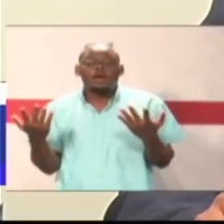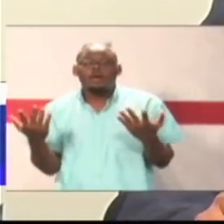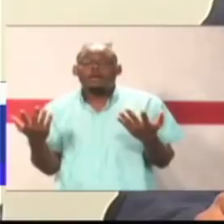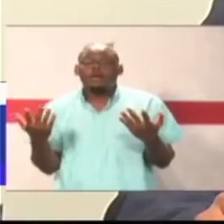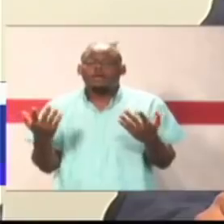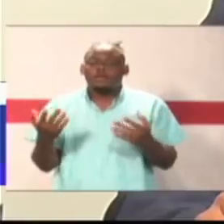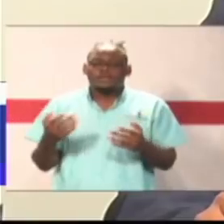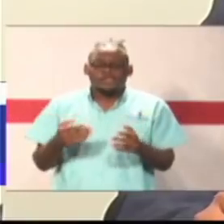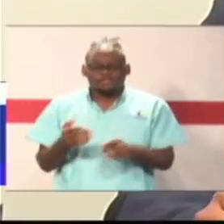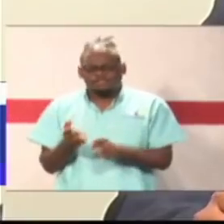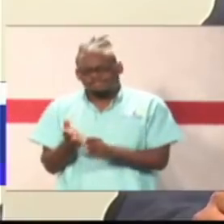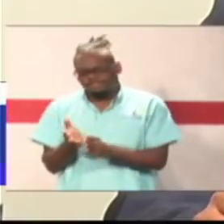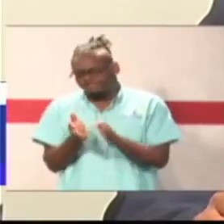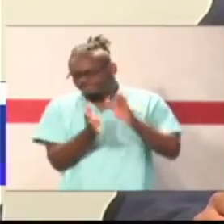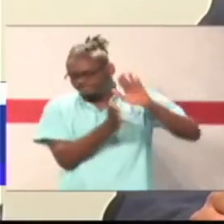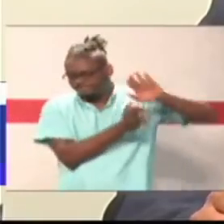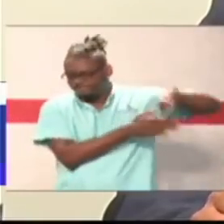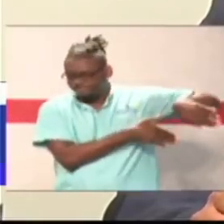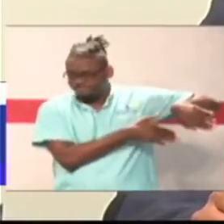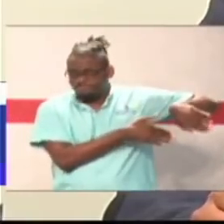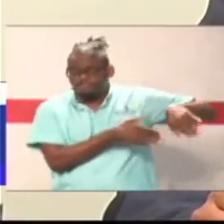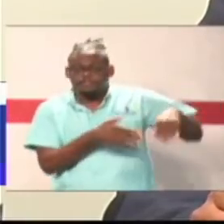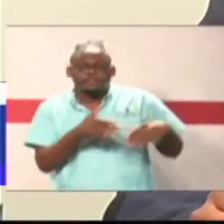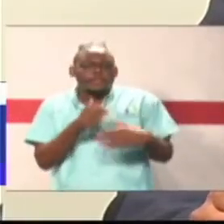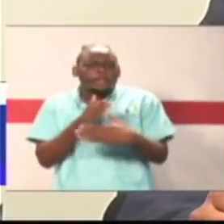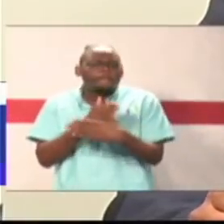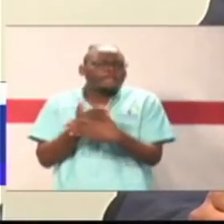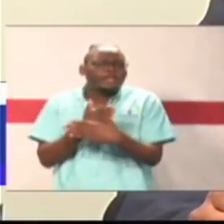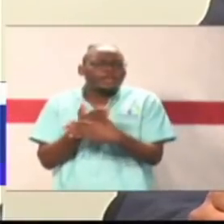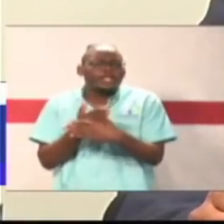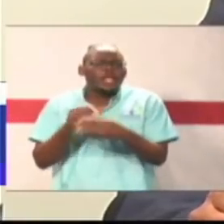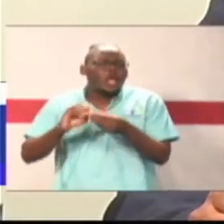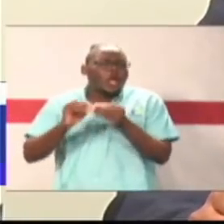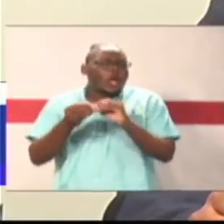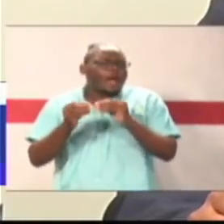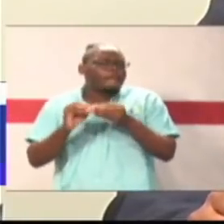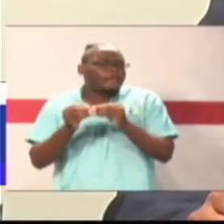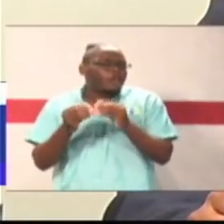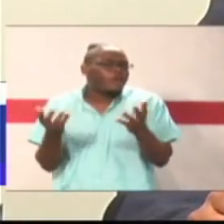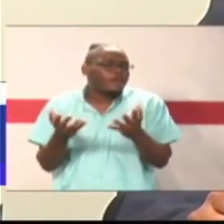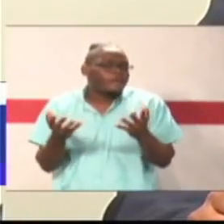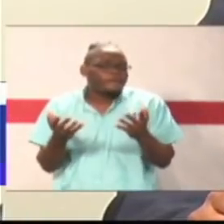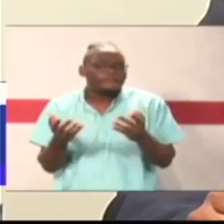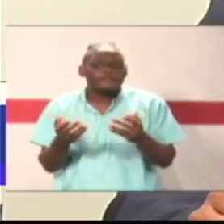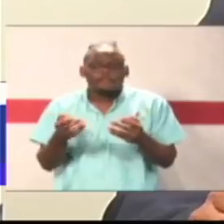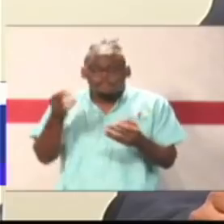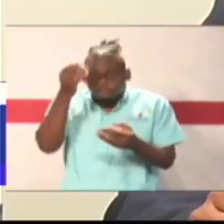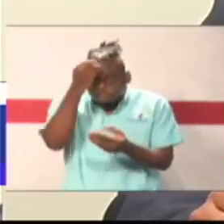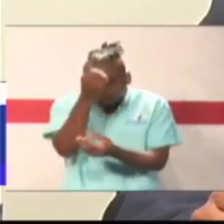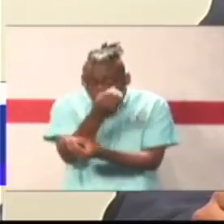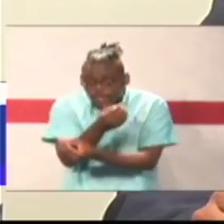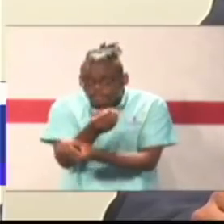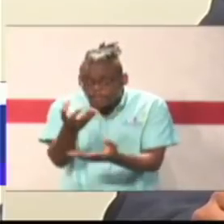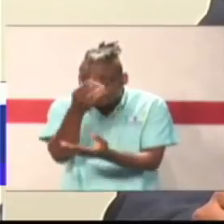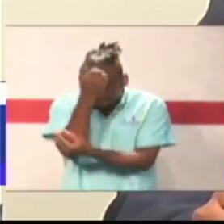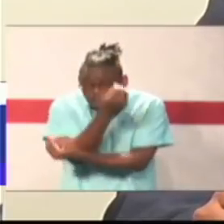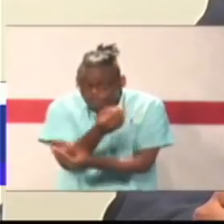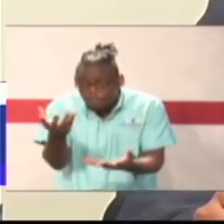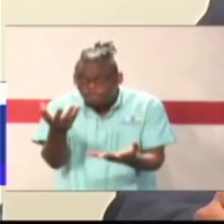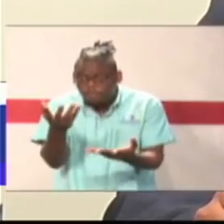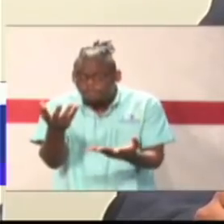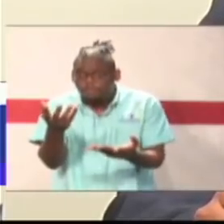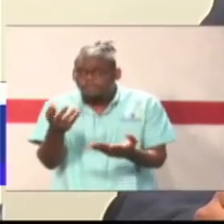disaggregation of the data to show us points of concern and specific